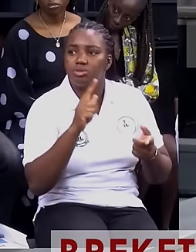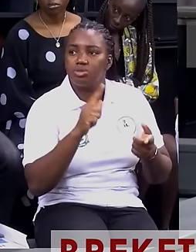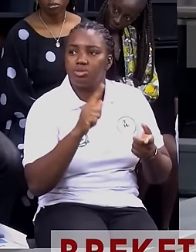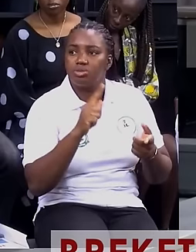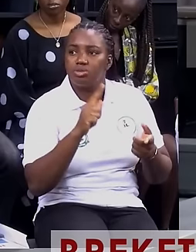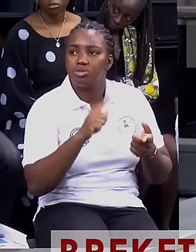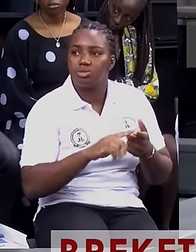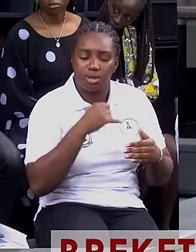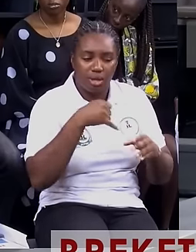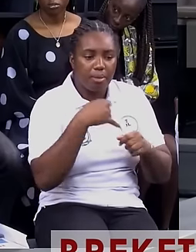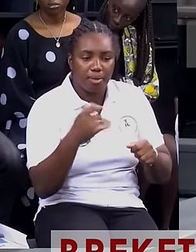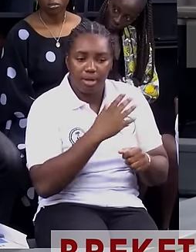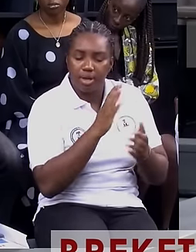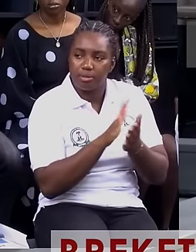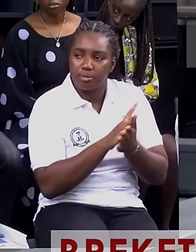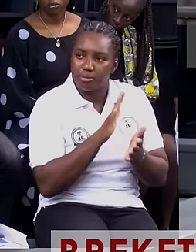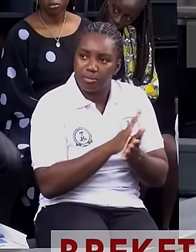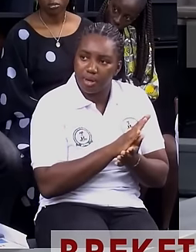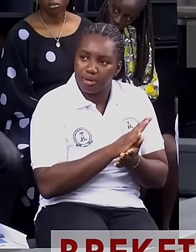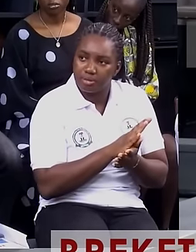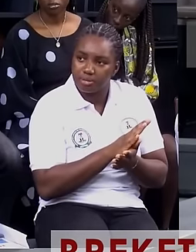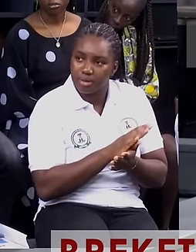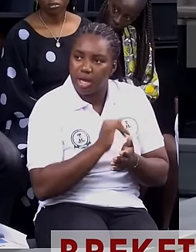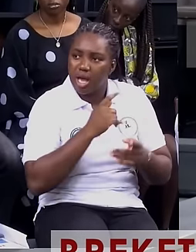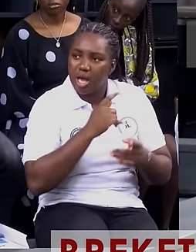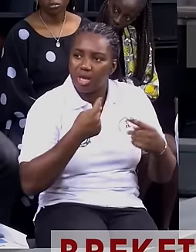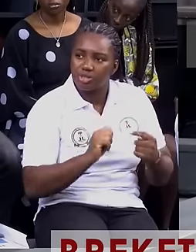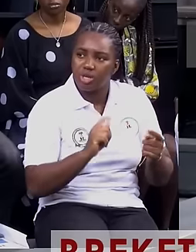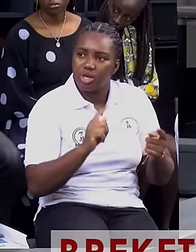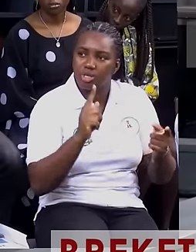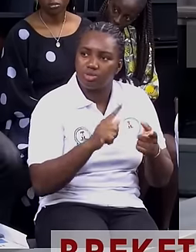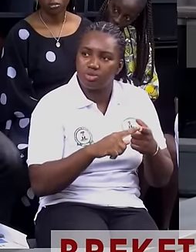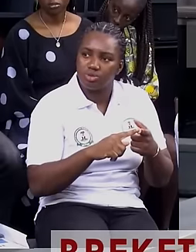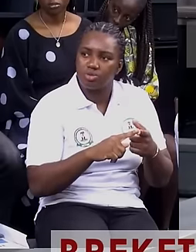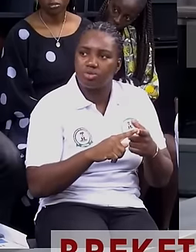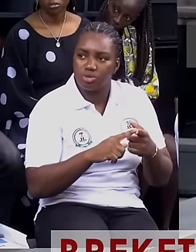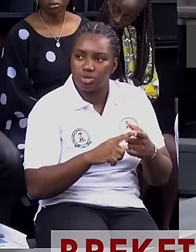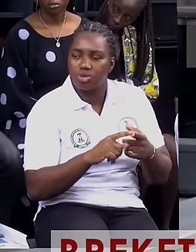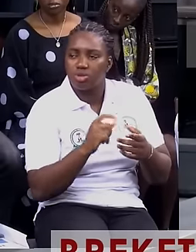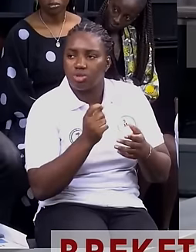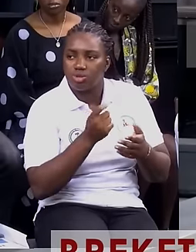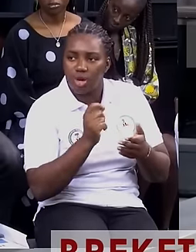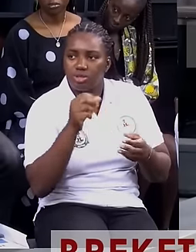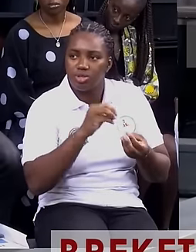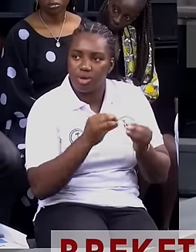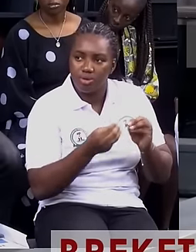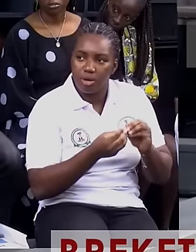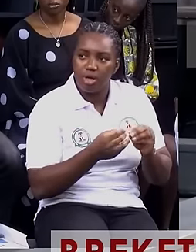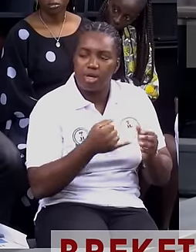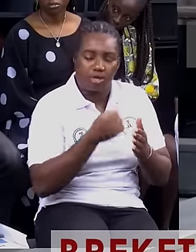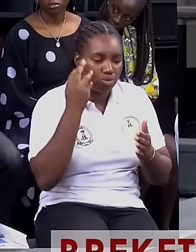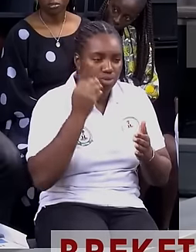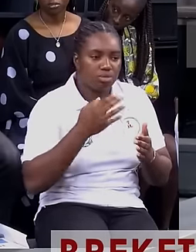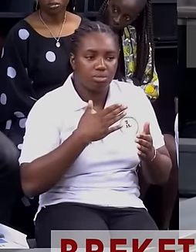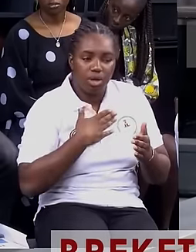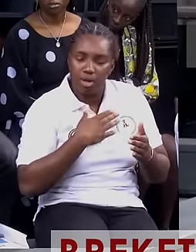and a Bible. So, I cashed out number. I said they should dial the number. Luckily, it was my mom